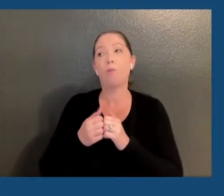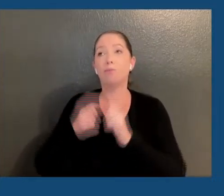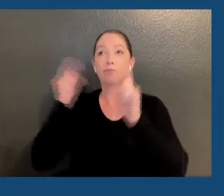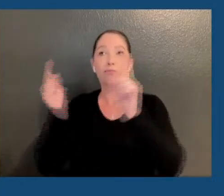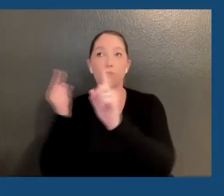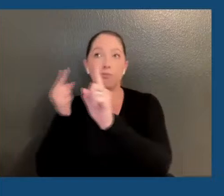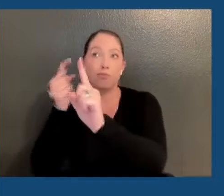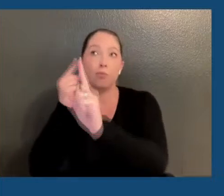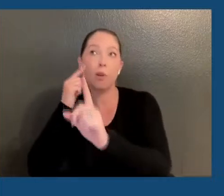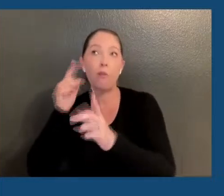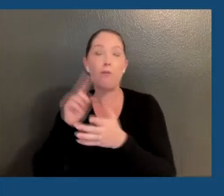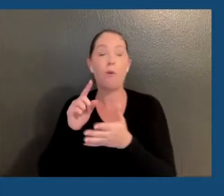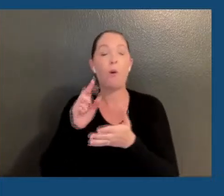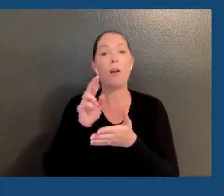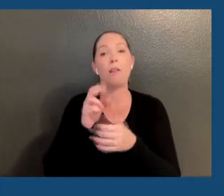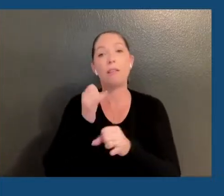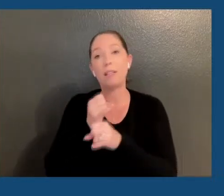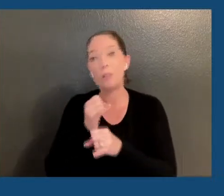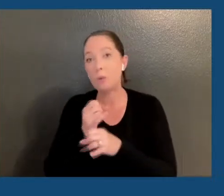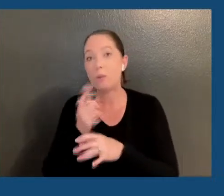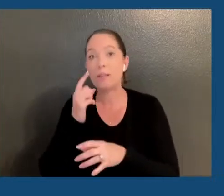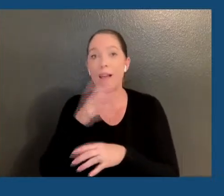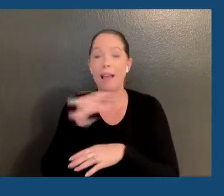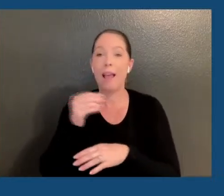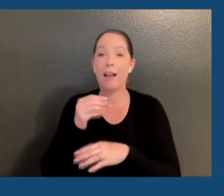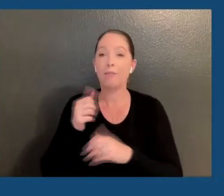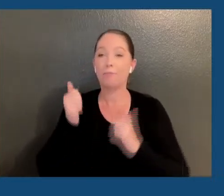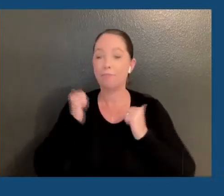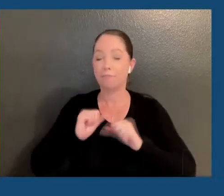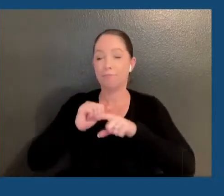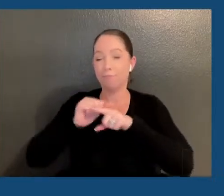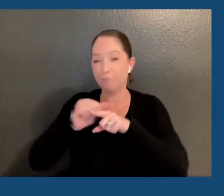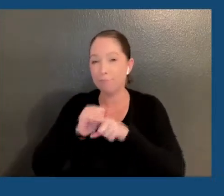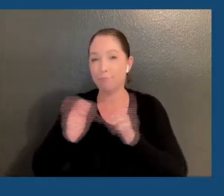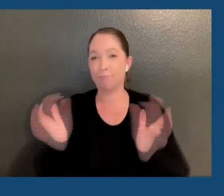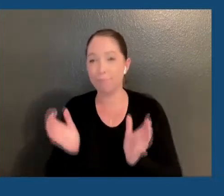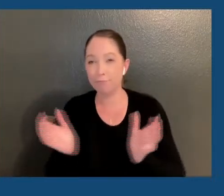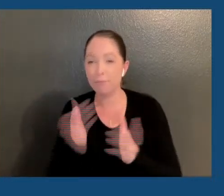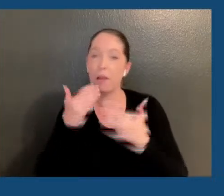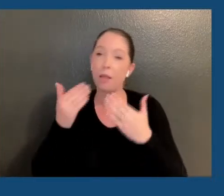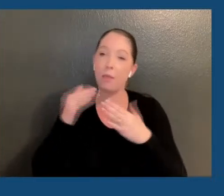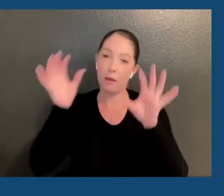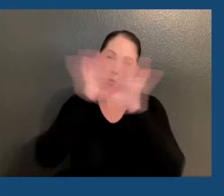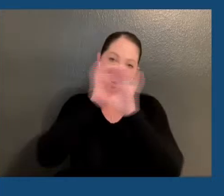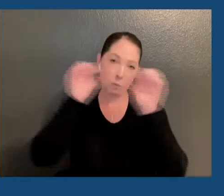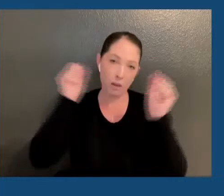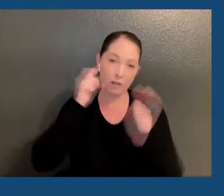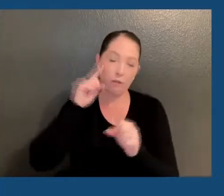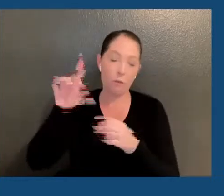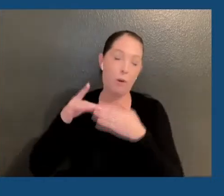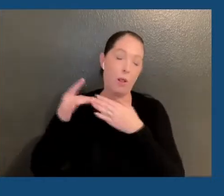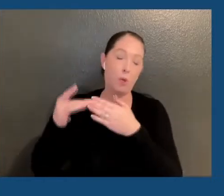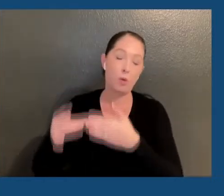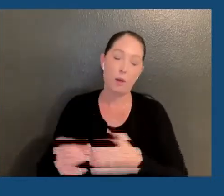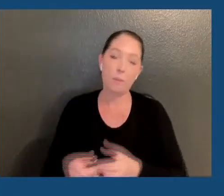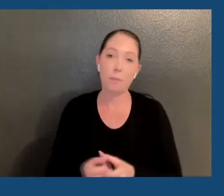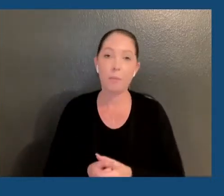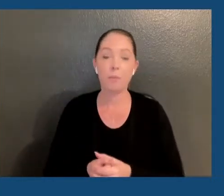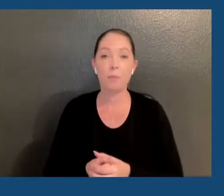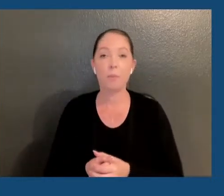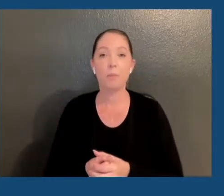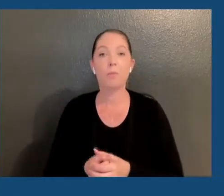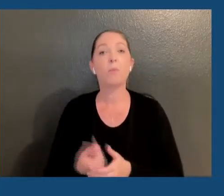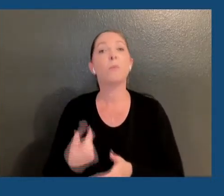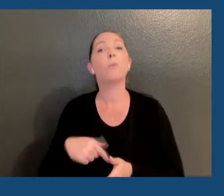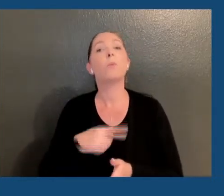institution and incredible persistence in a president. So thank you very much, Abhidam, for your leadership. Now, we always say there's a place